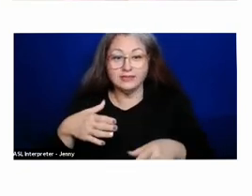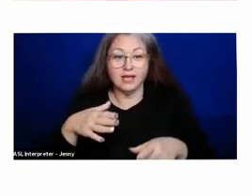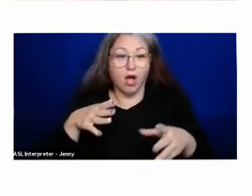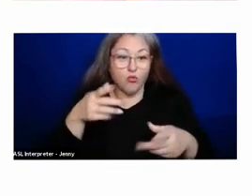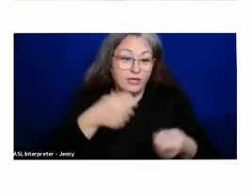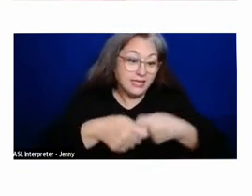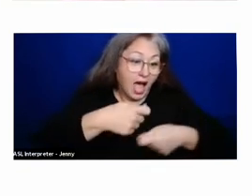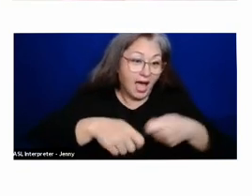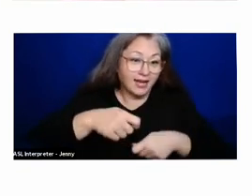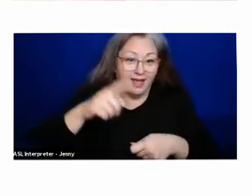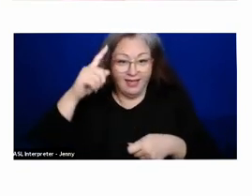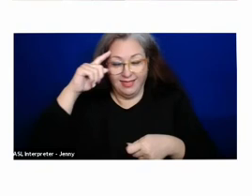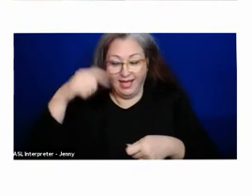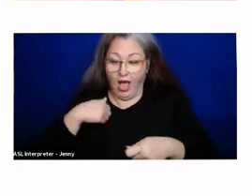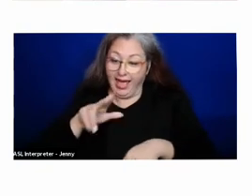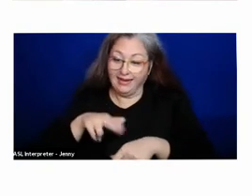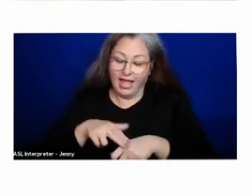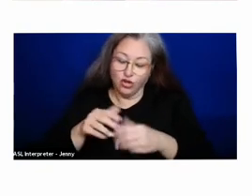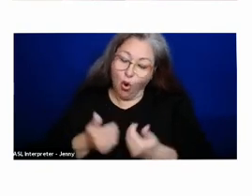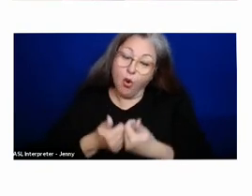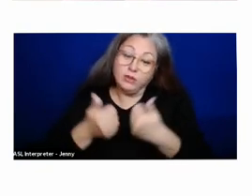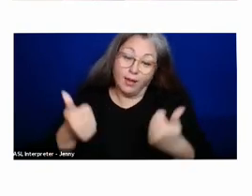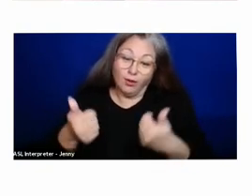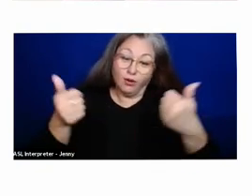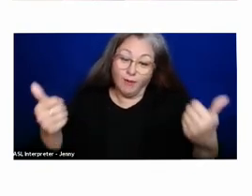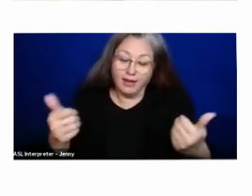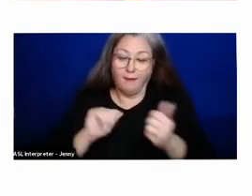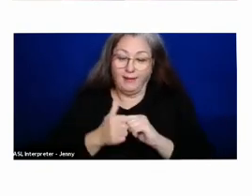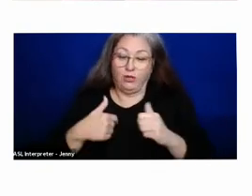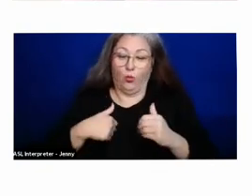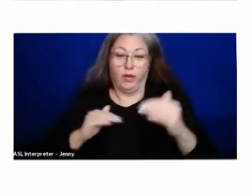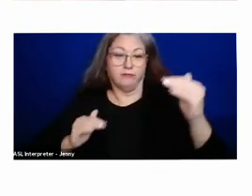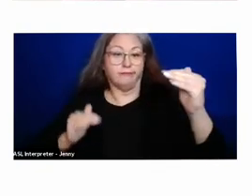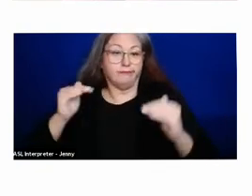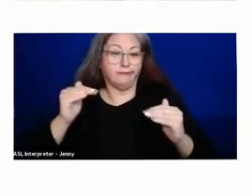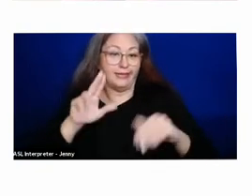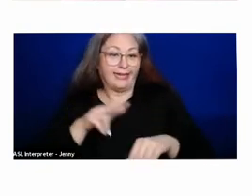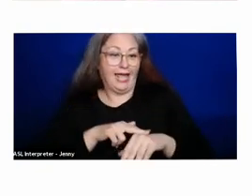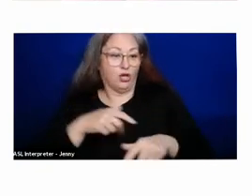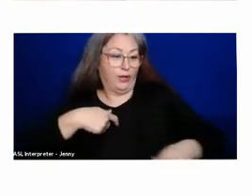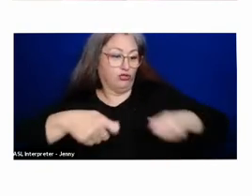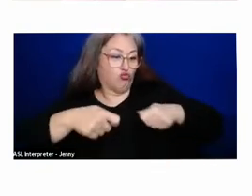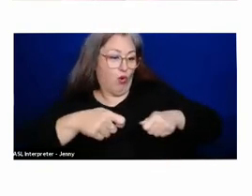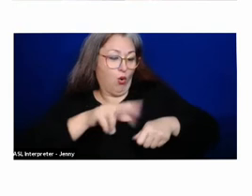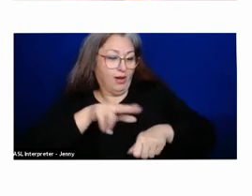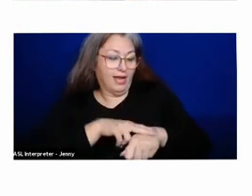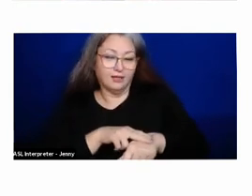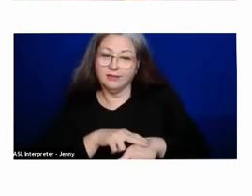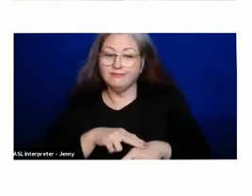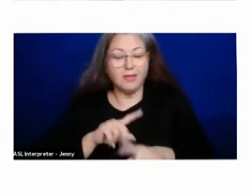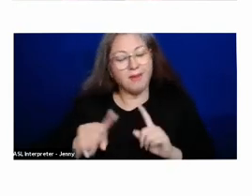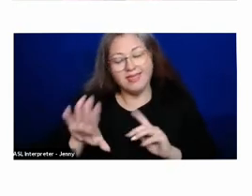to further our separation with nature and continues to place us above nature and in control of nature. But there seems to be